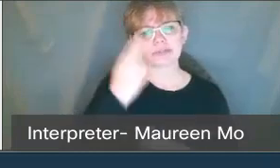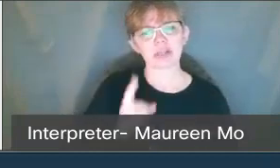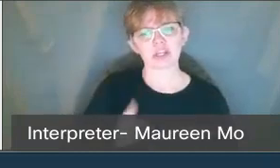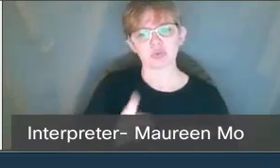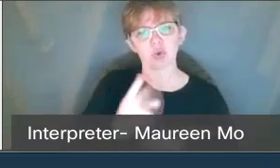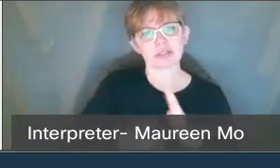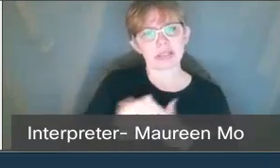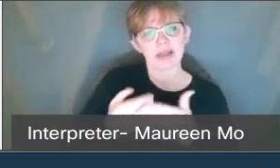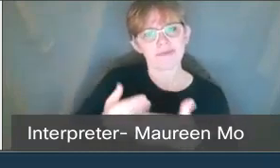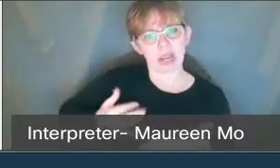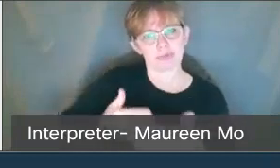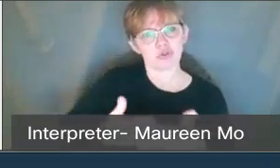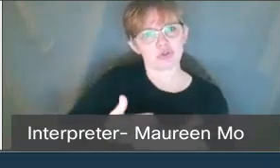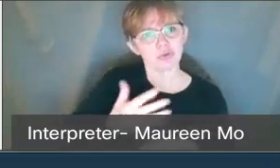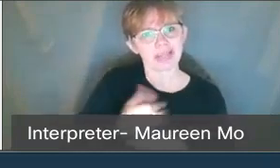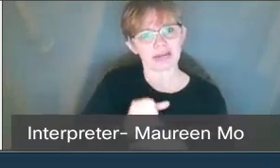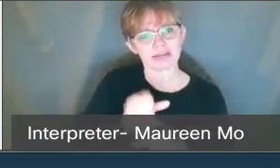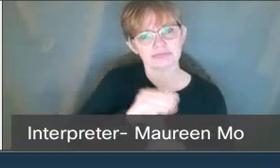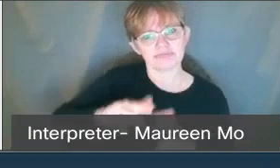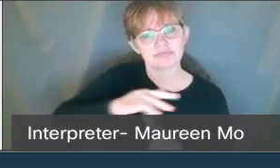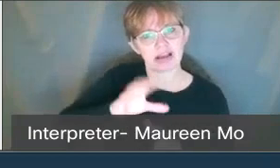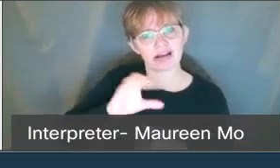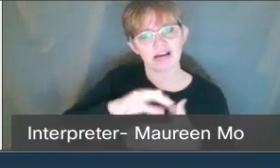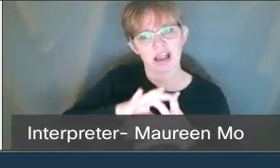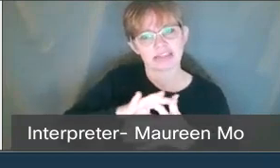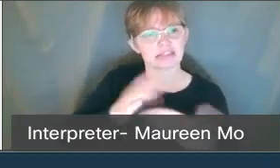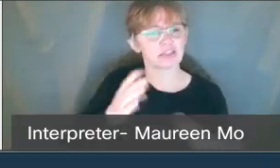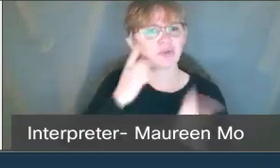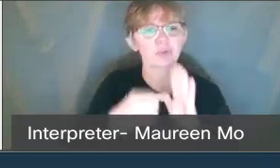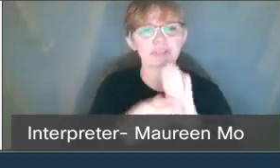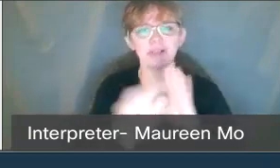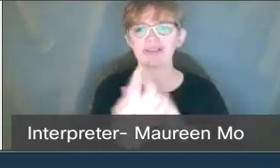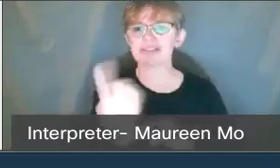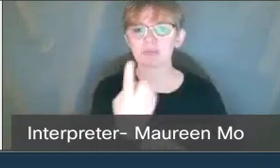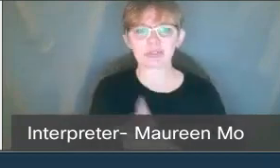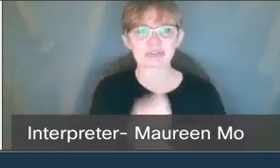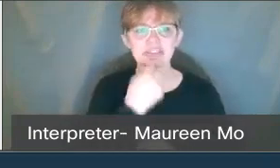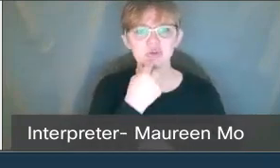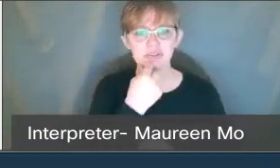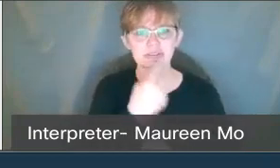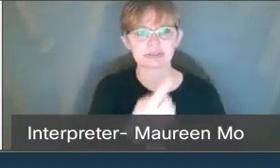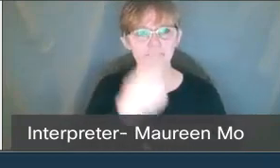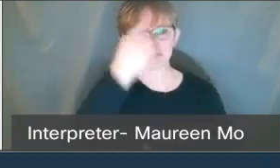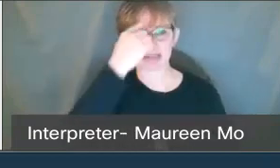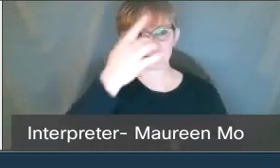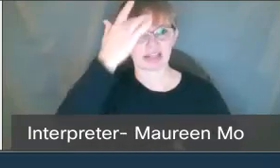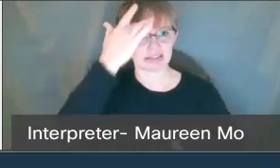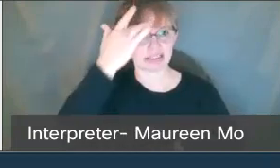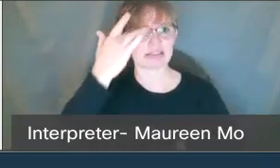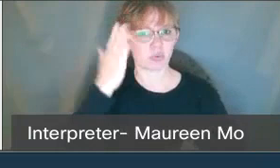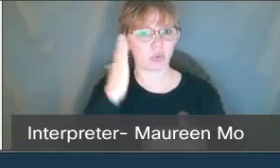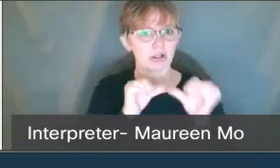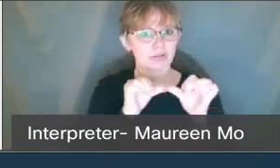obtain context? For example, if someone with serious mental illness will voluntarily adhere to treatment when that individual has